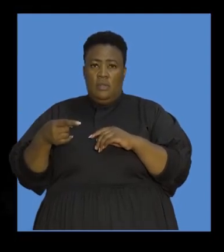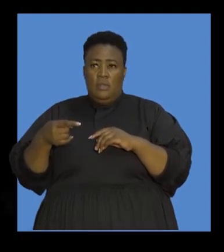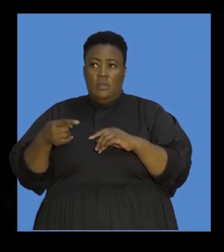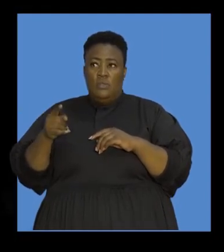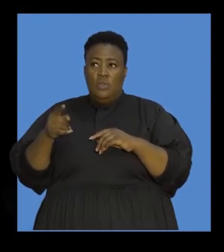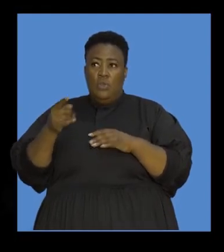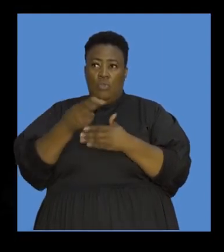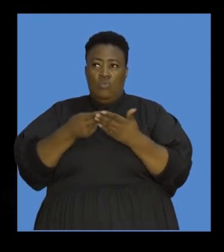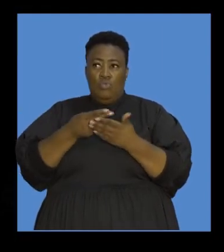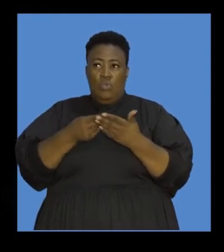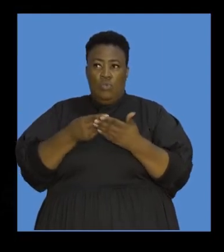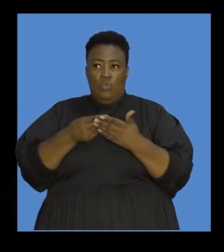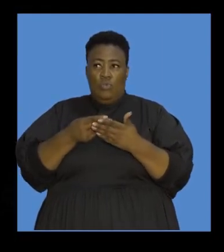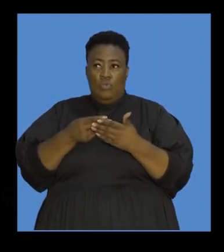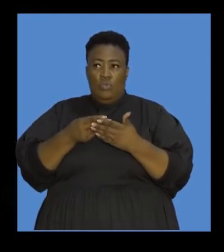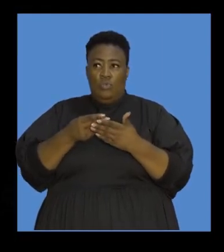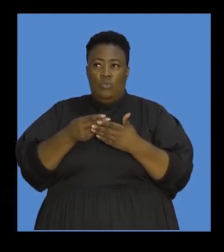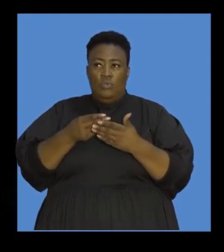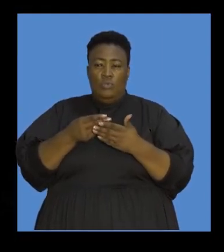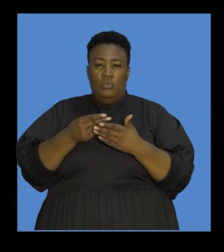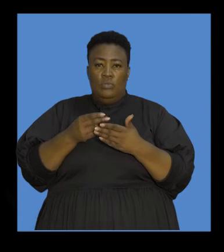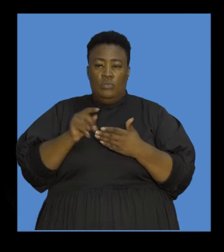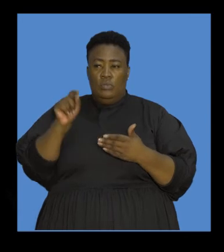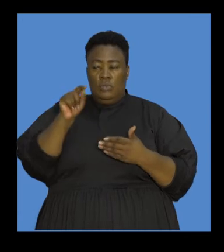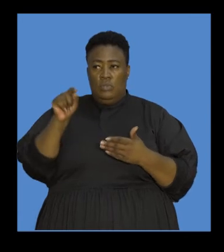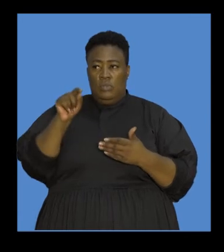diagram, we have our dot.